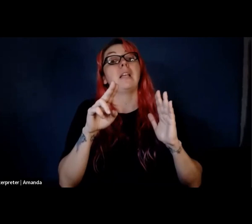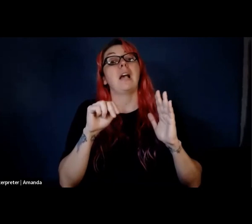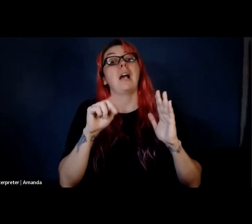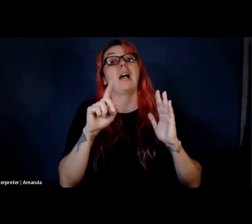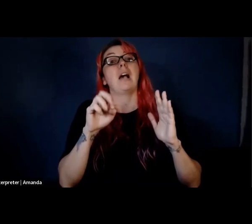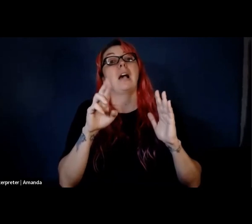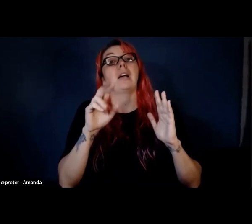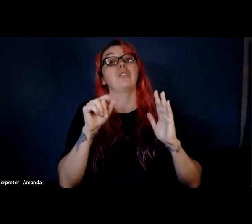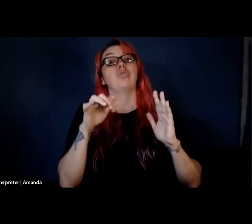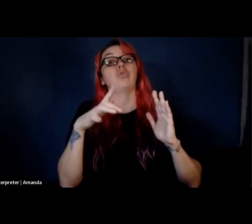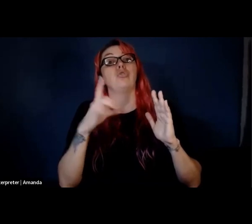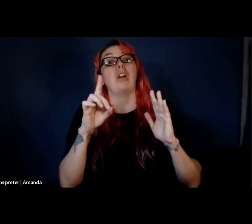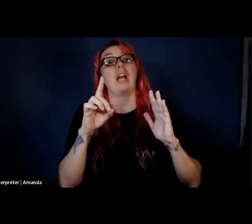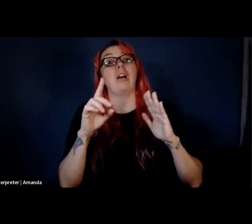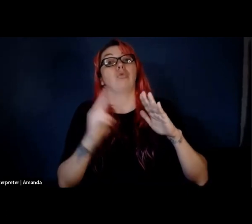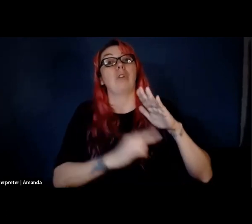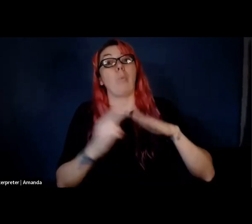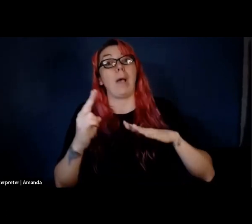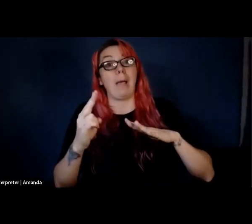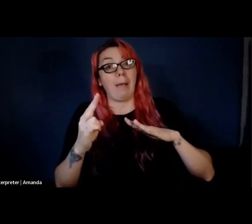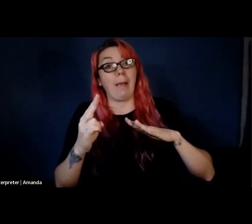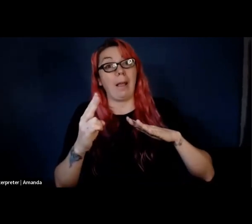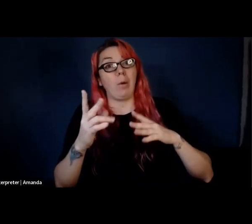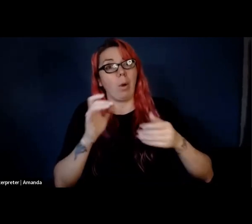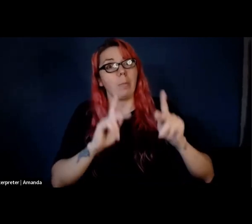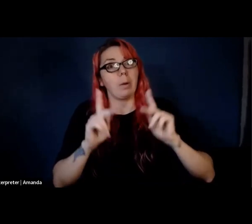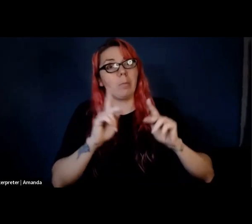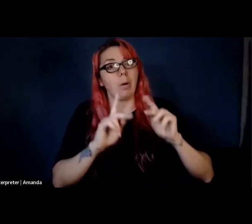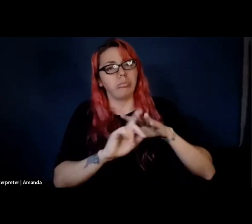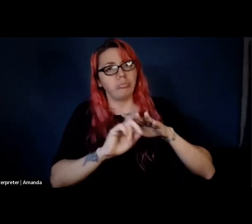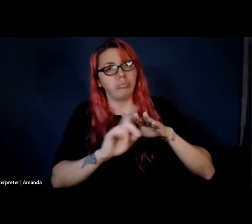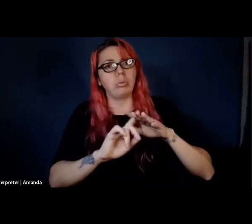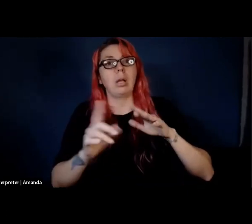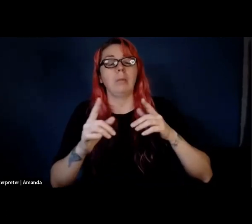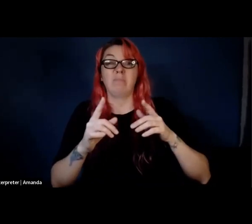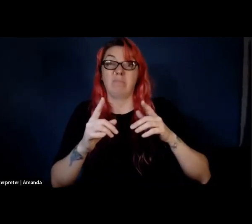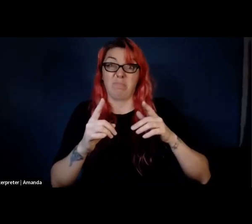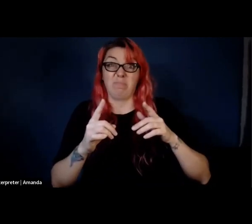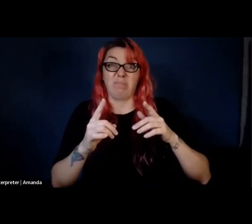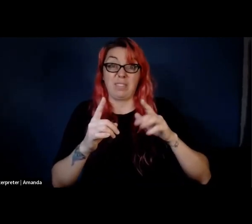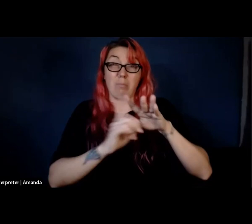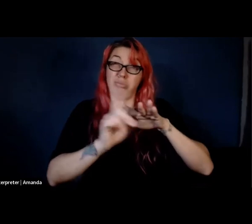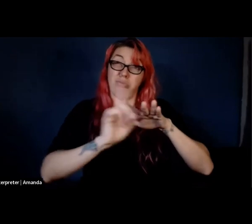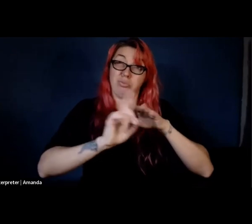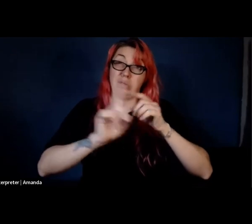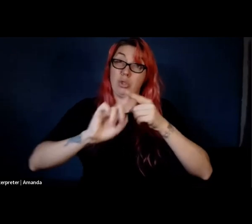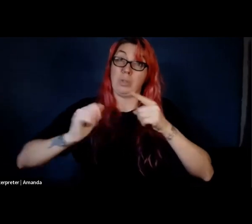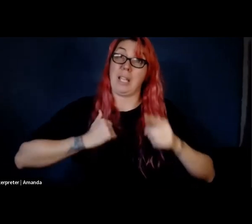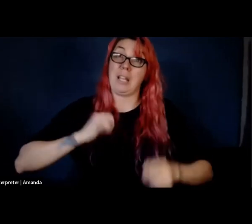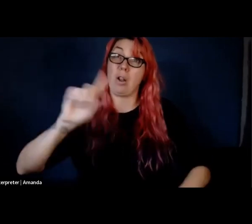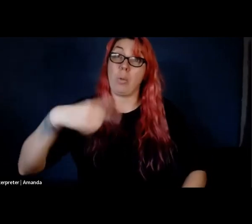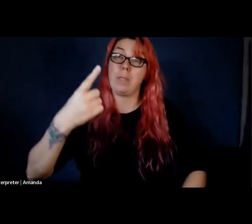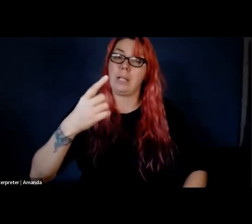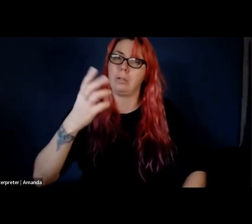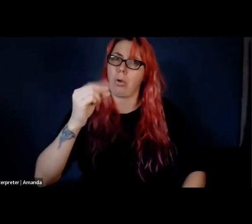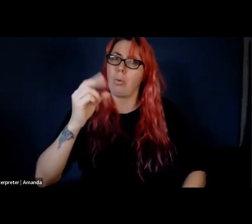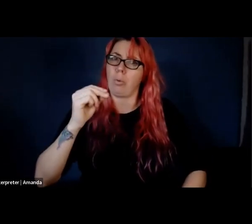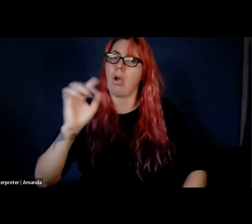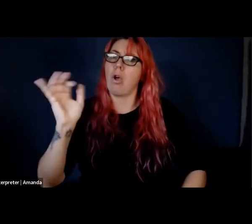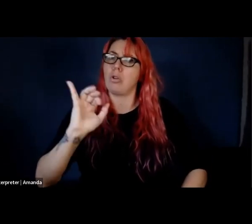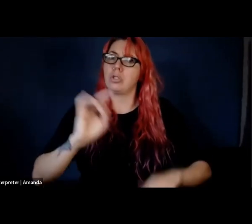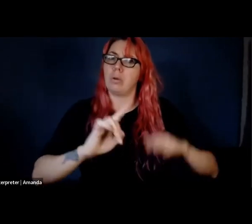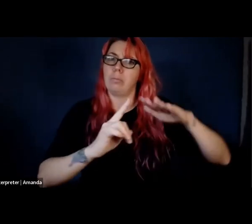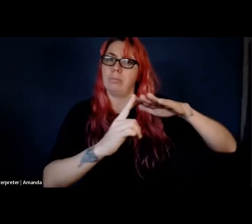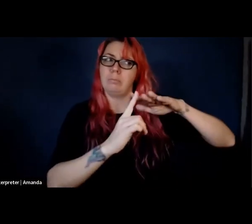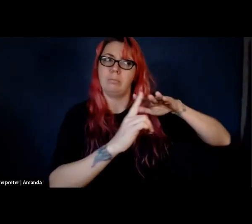And one of the people on this chat that I'm happy to see, Rita, because Rita Devlin's done a lot of work around this and knows a